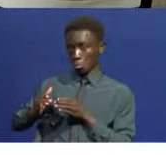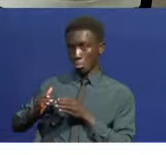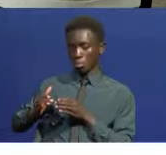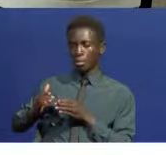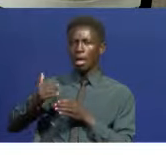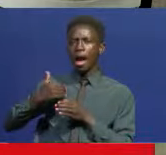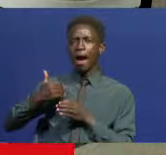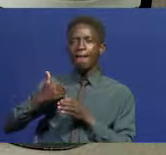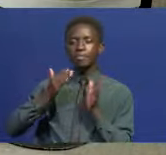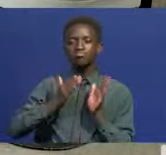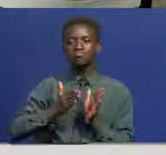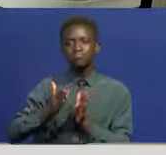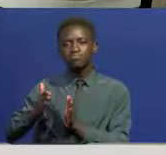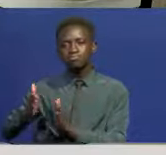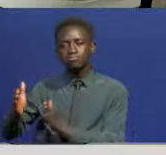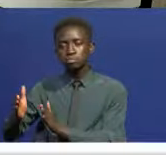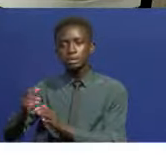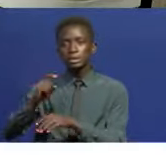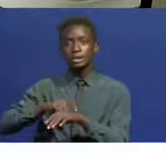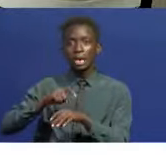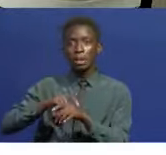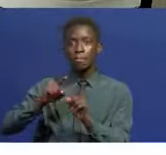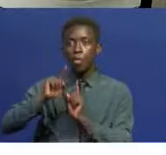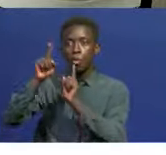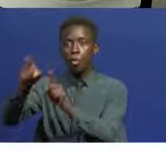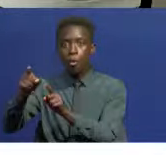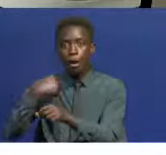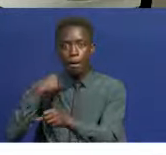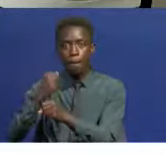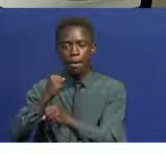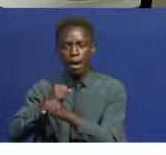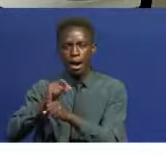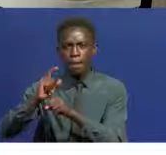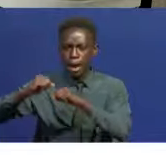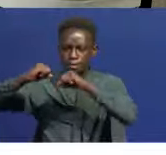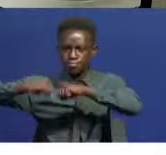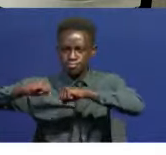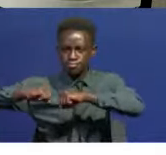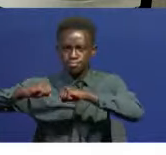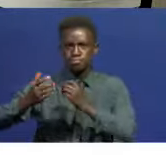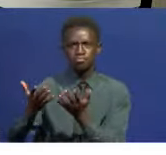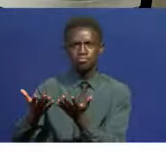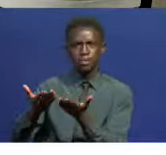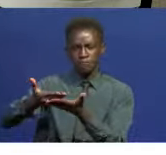a document like collective bargaining agreement, we have agreed. We have agreed, and the most employers,